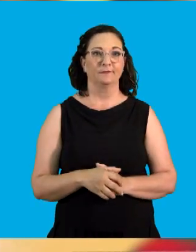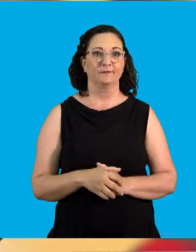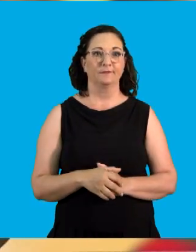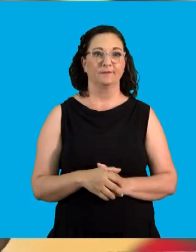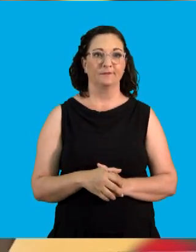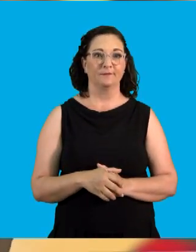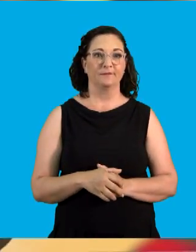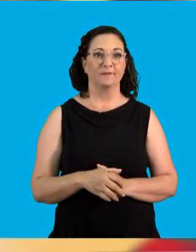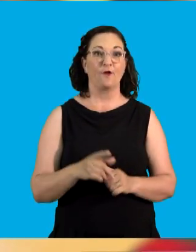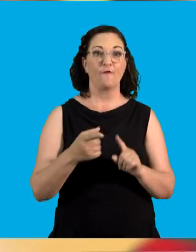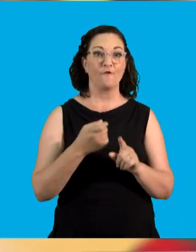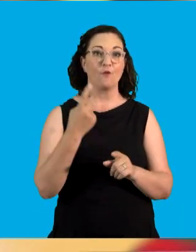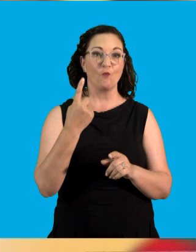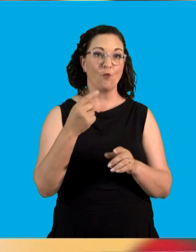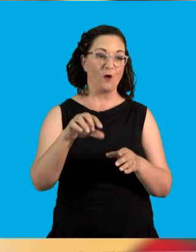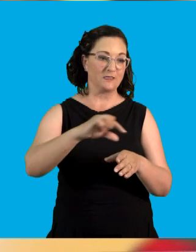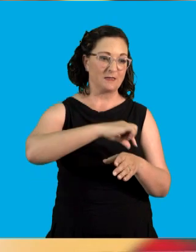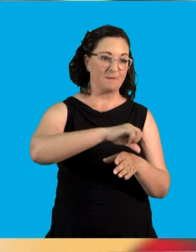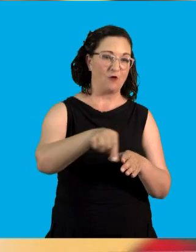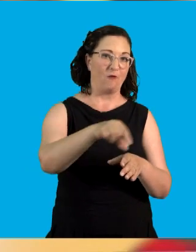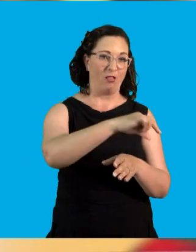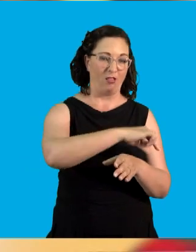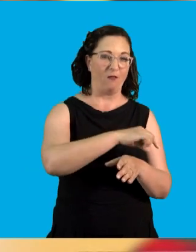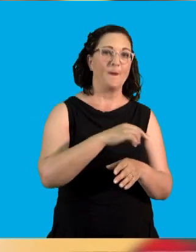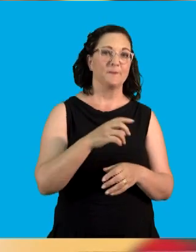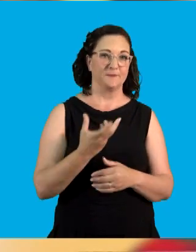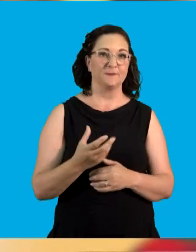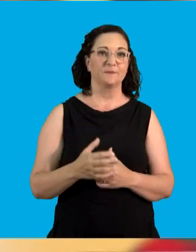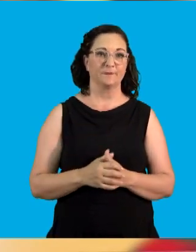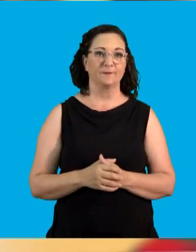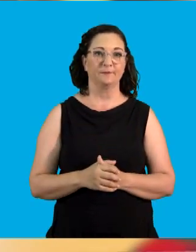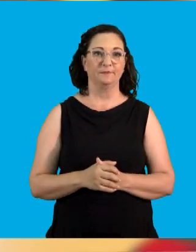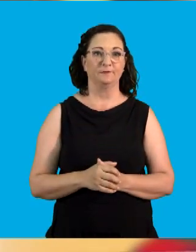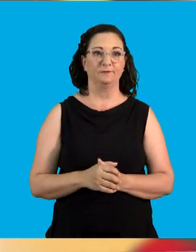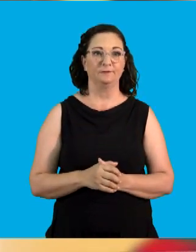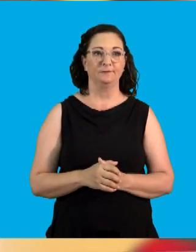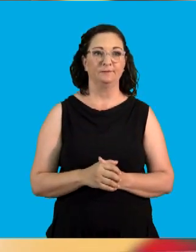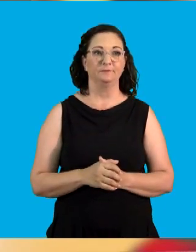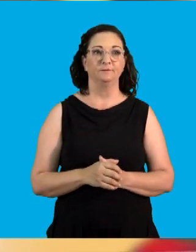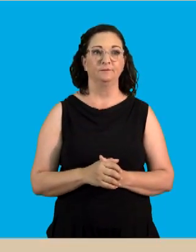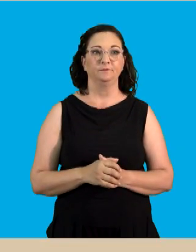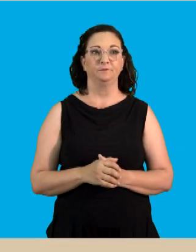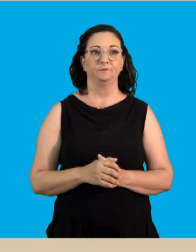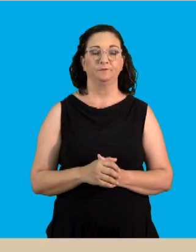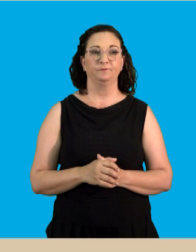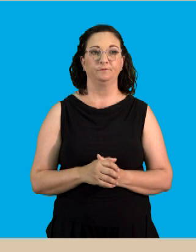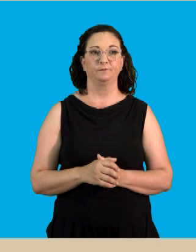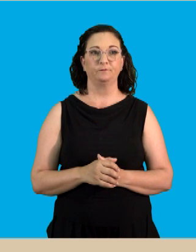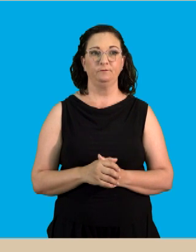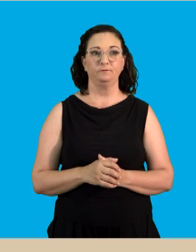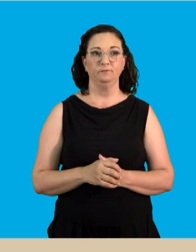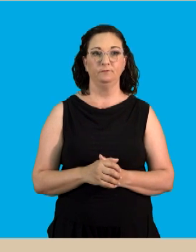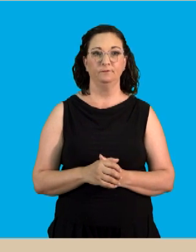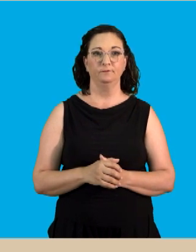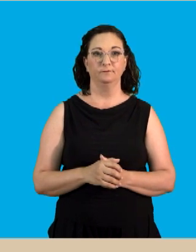at the edge of one of our spiral arms in our Milky Way galaxy. So the correct answer here would be, it